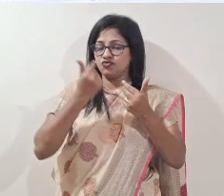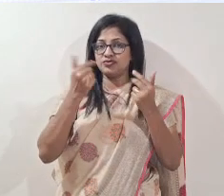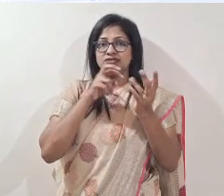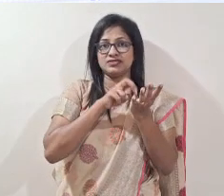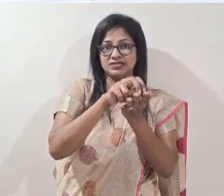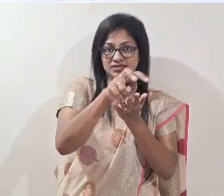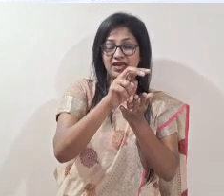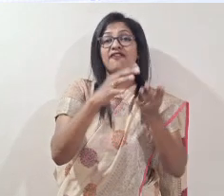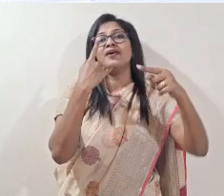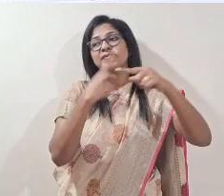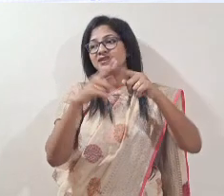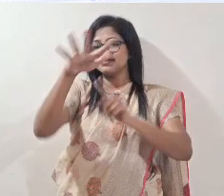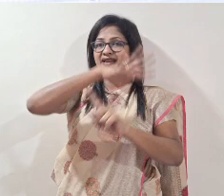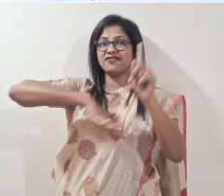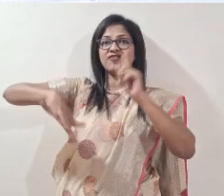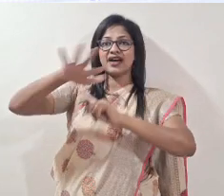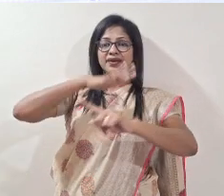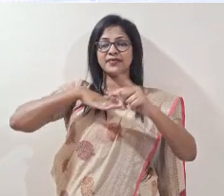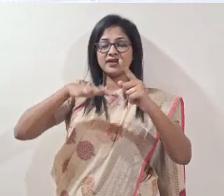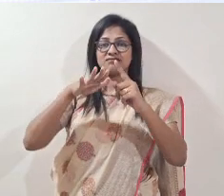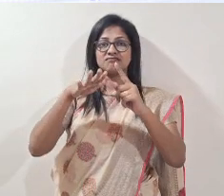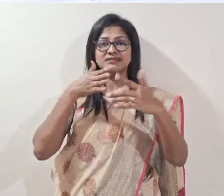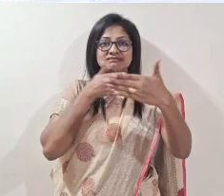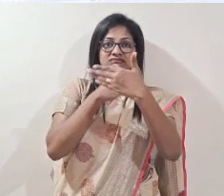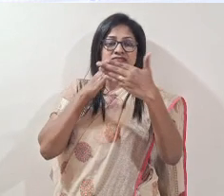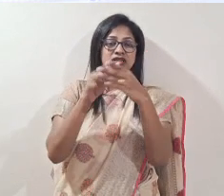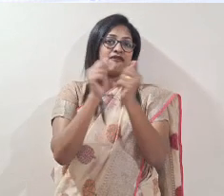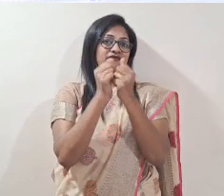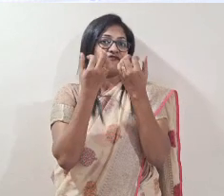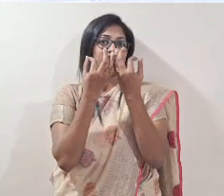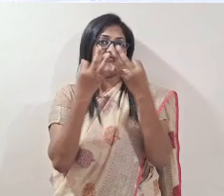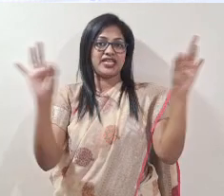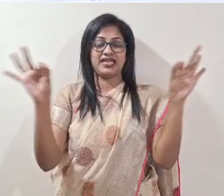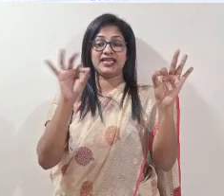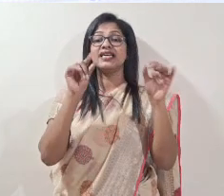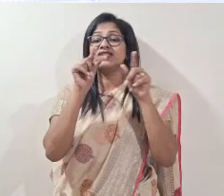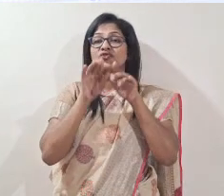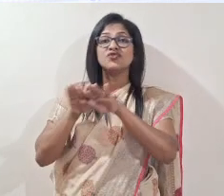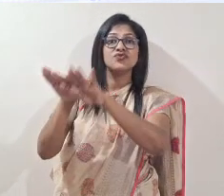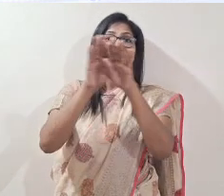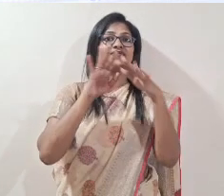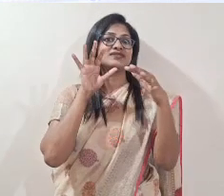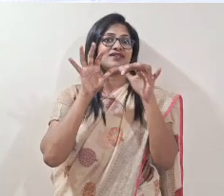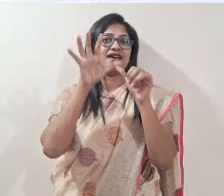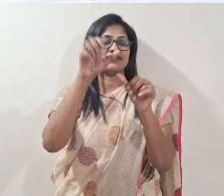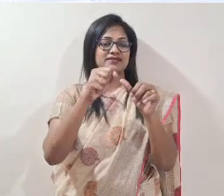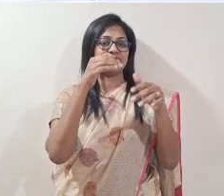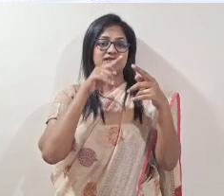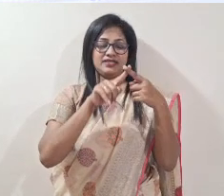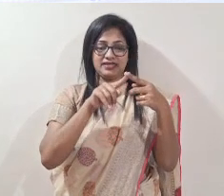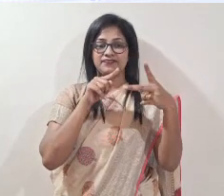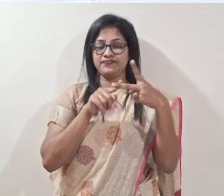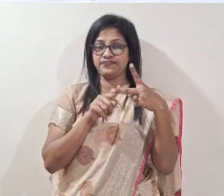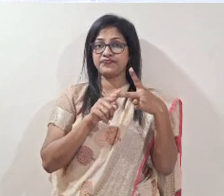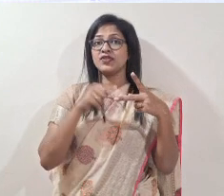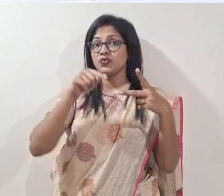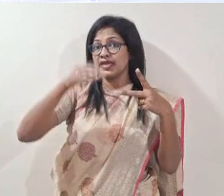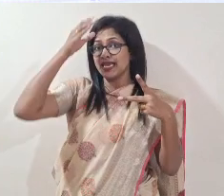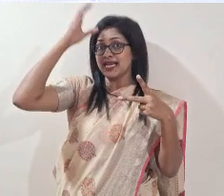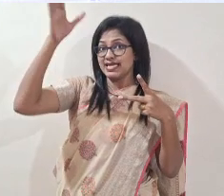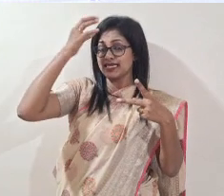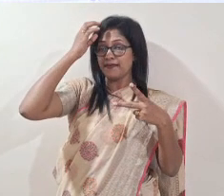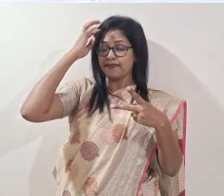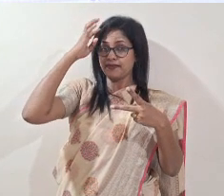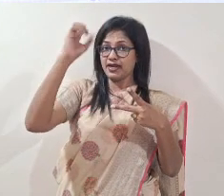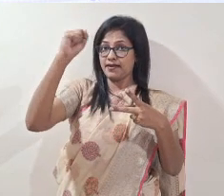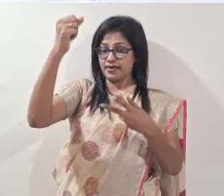an obstacle-free environment. This gives us the idea of universal accessibility. So keeping these